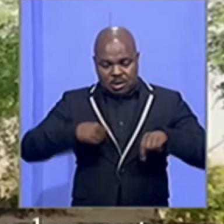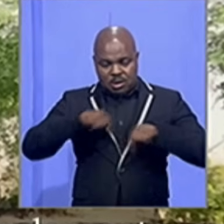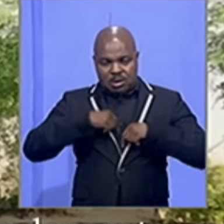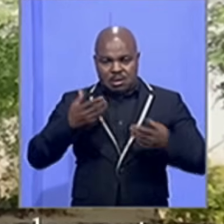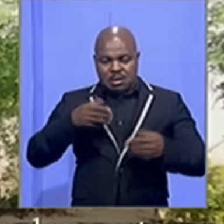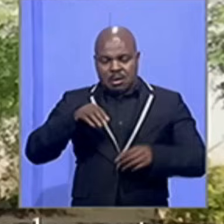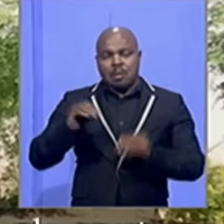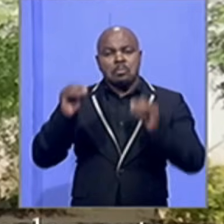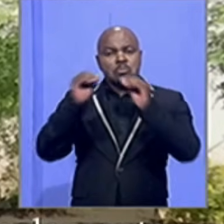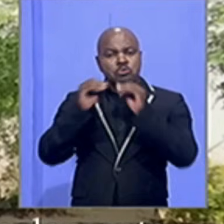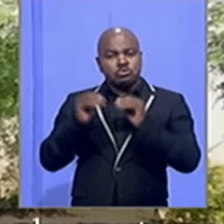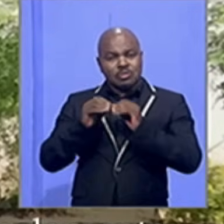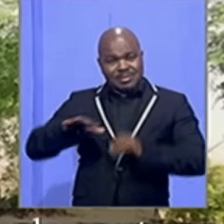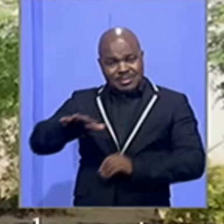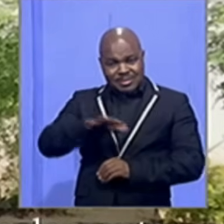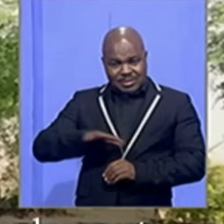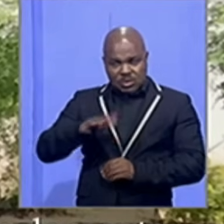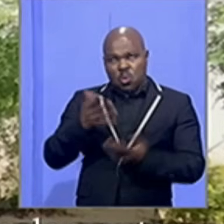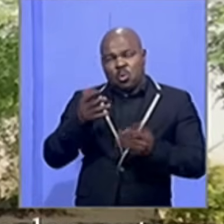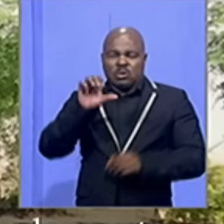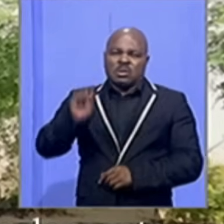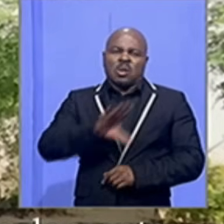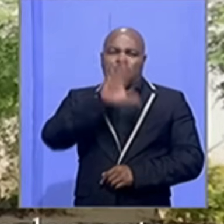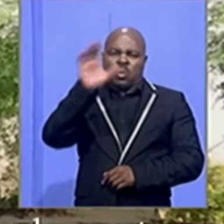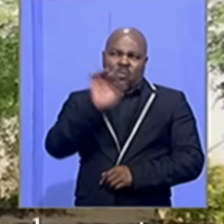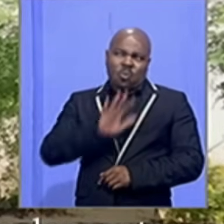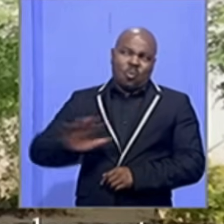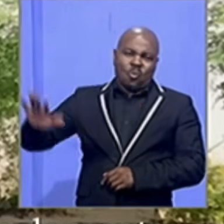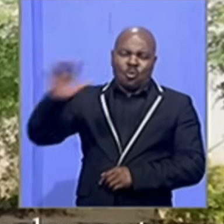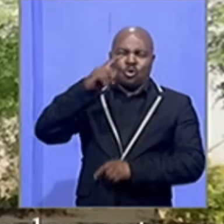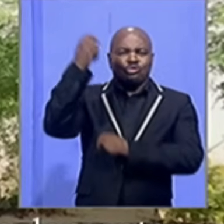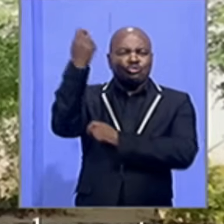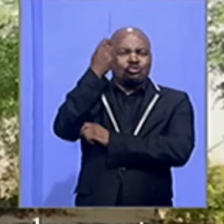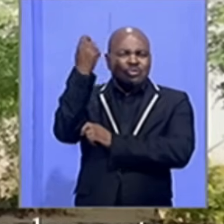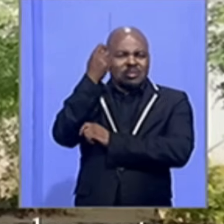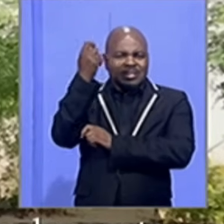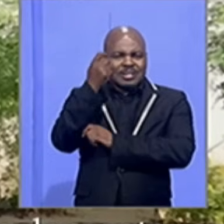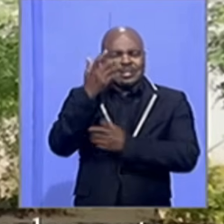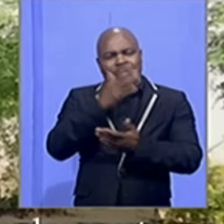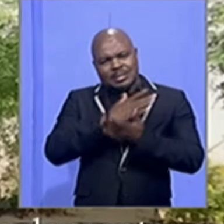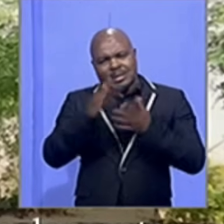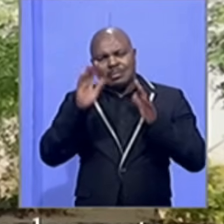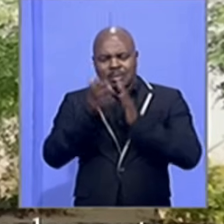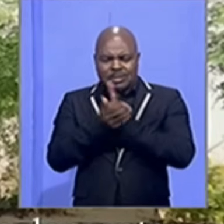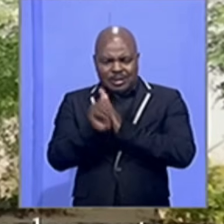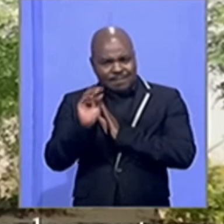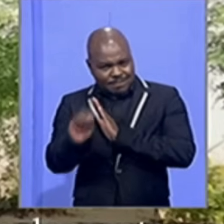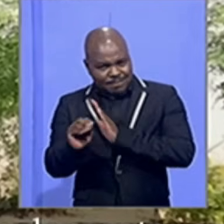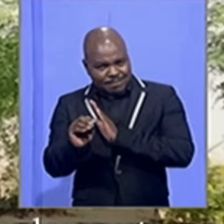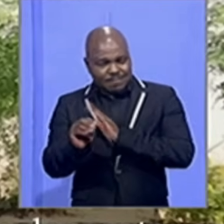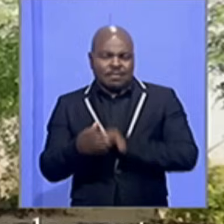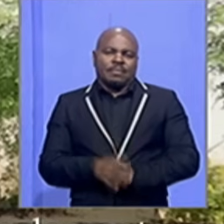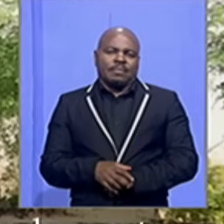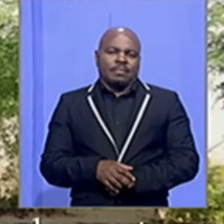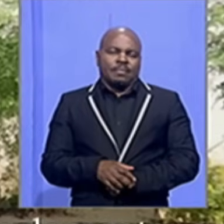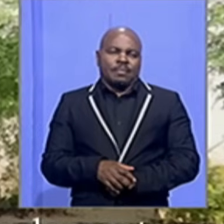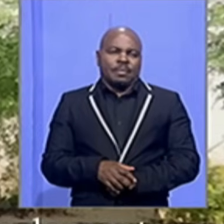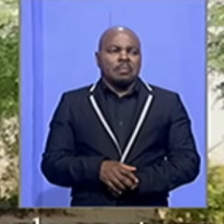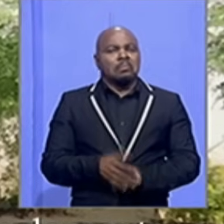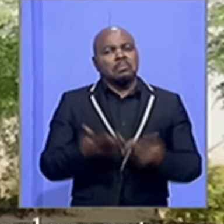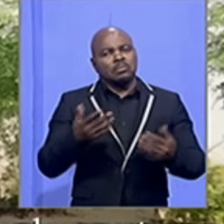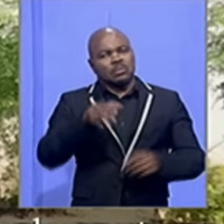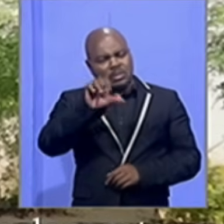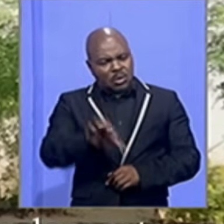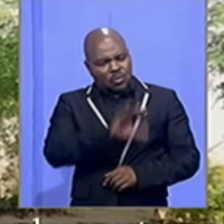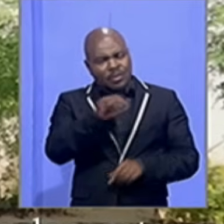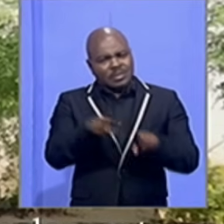mo bushback region or naga ka bophara mo rural areas rena le bogoni be boitseng ge re lebelela naga rena e bile e rich